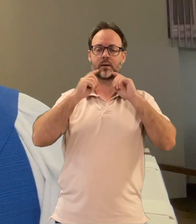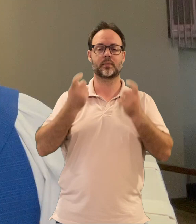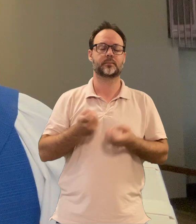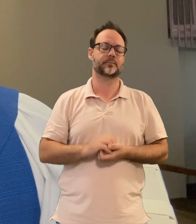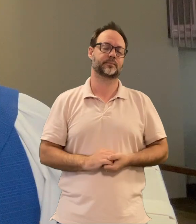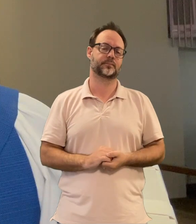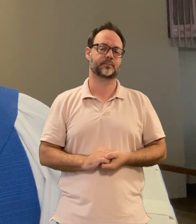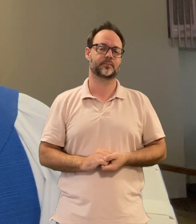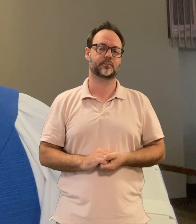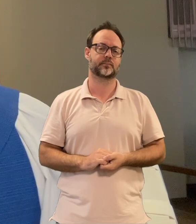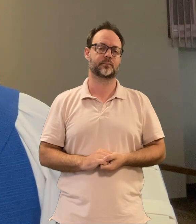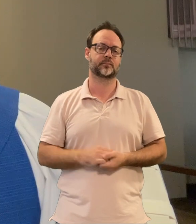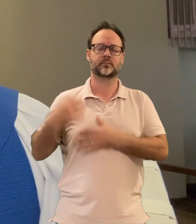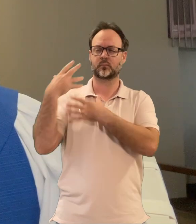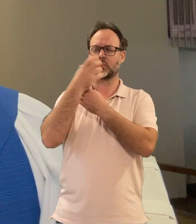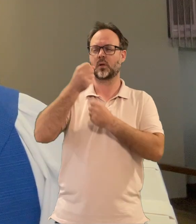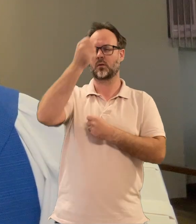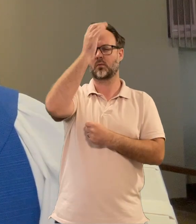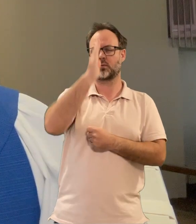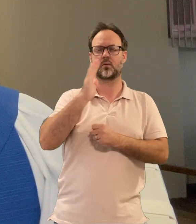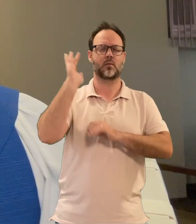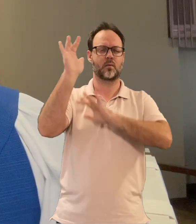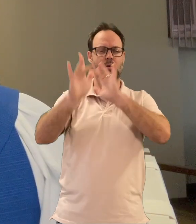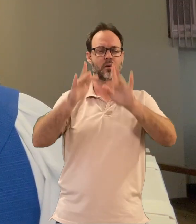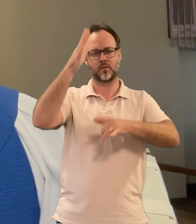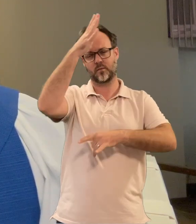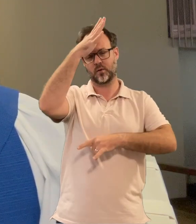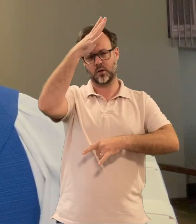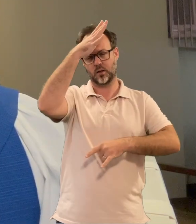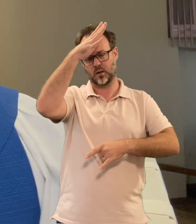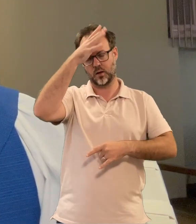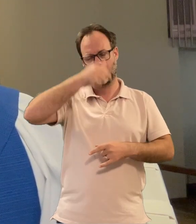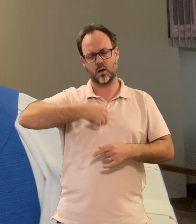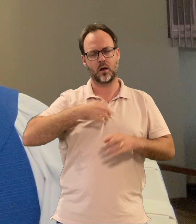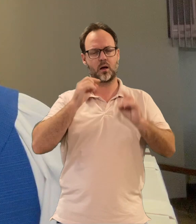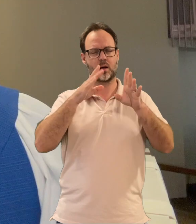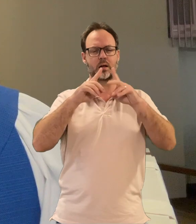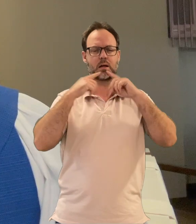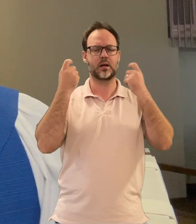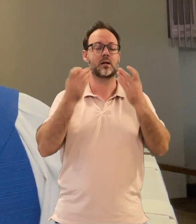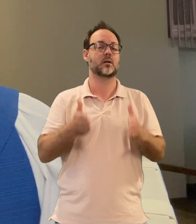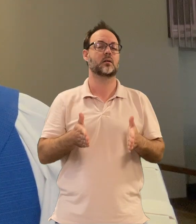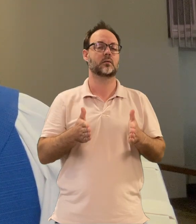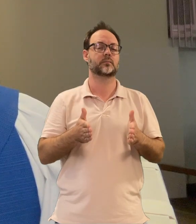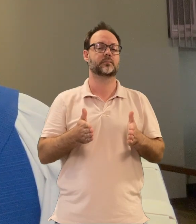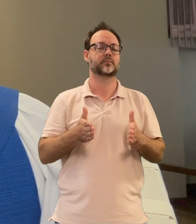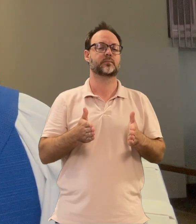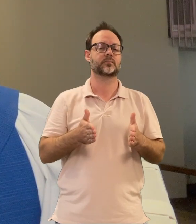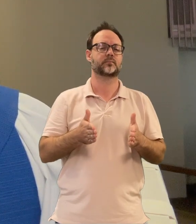my sins. O Almighty God, merciful Father, I, a poor, miserable